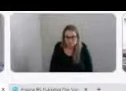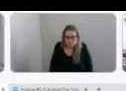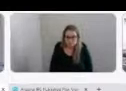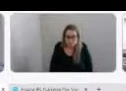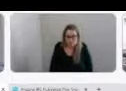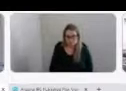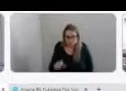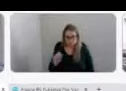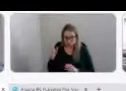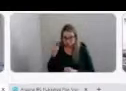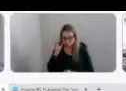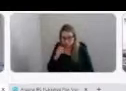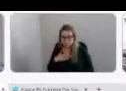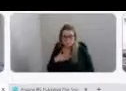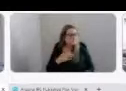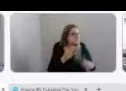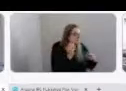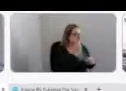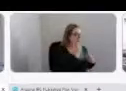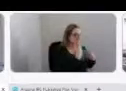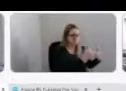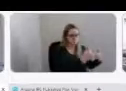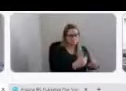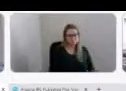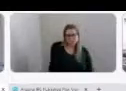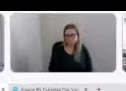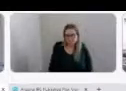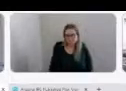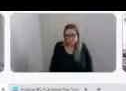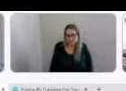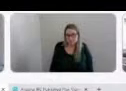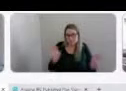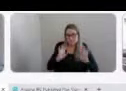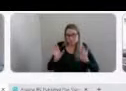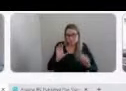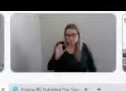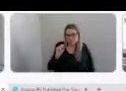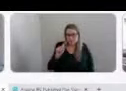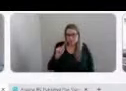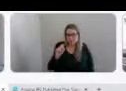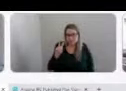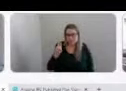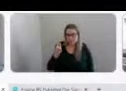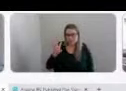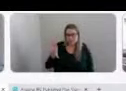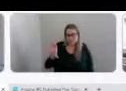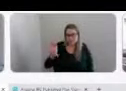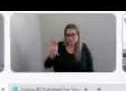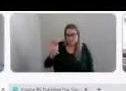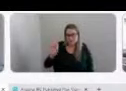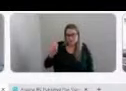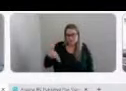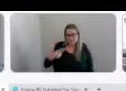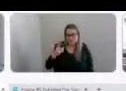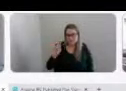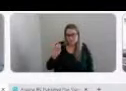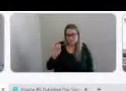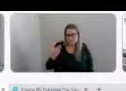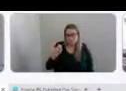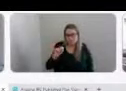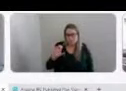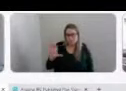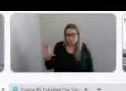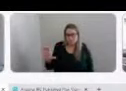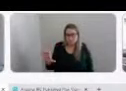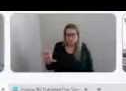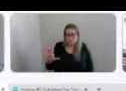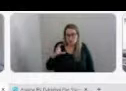can you hear me yes please proceed hi my name is steve mchugh and i am the santa cruz county chairman for